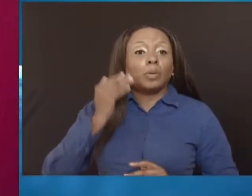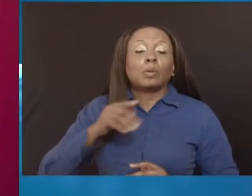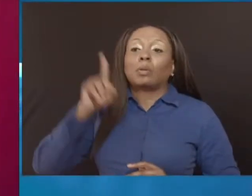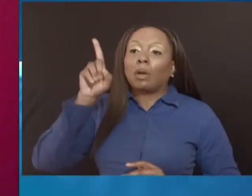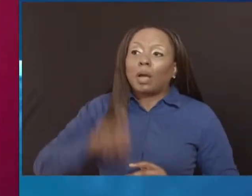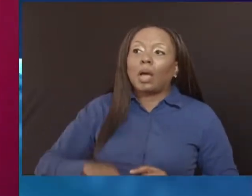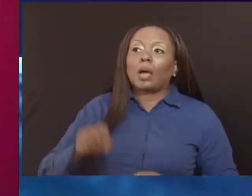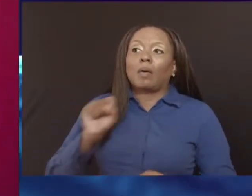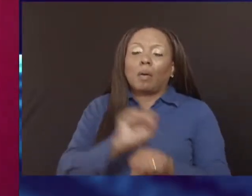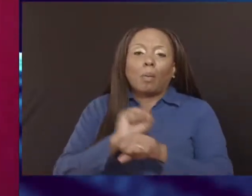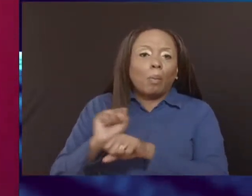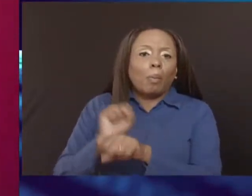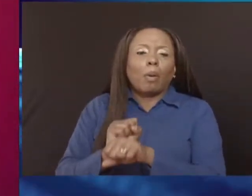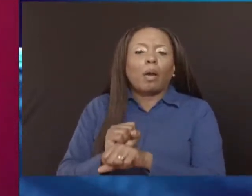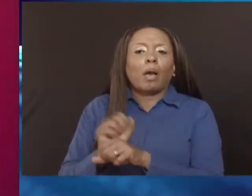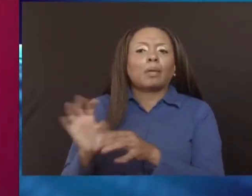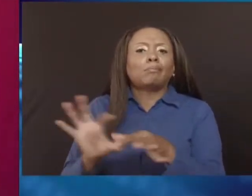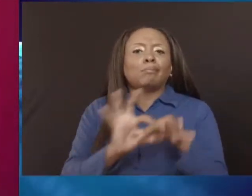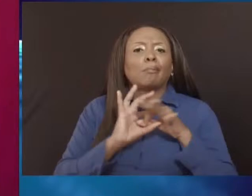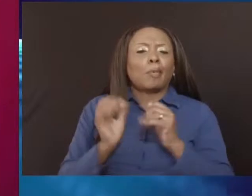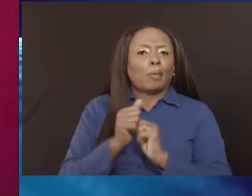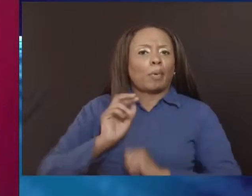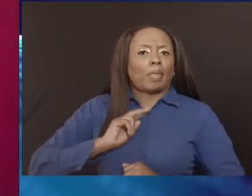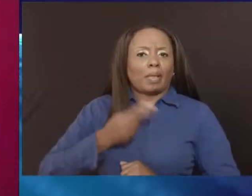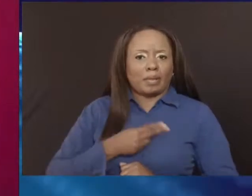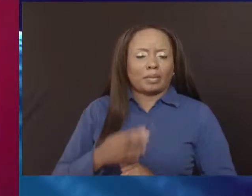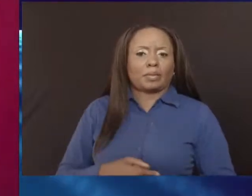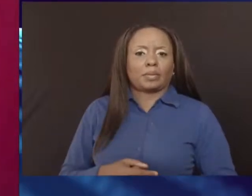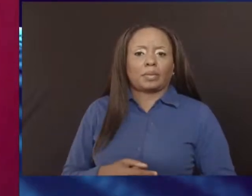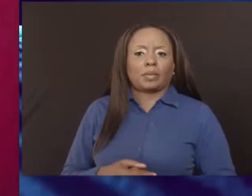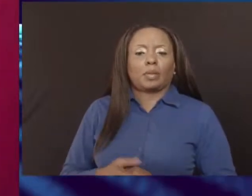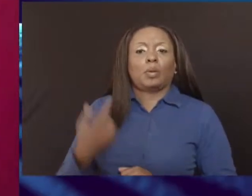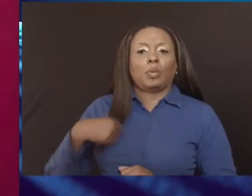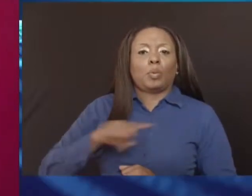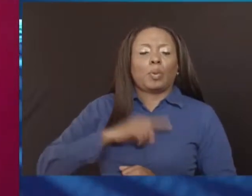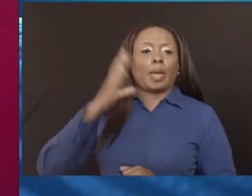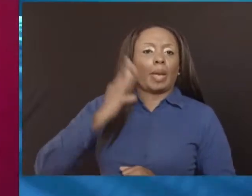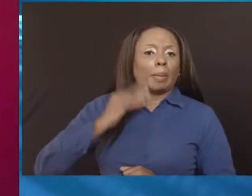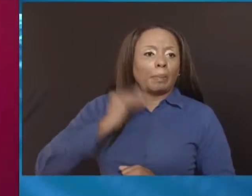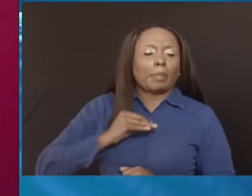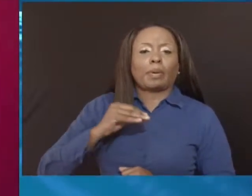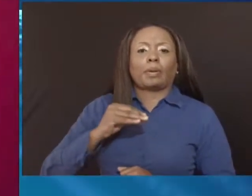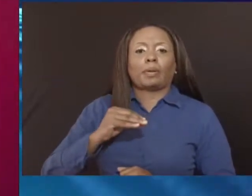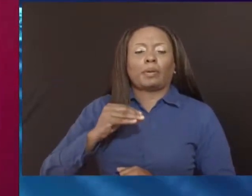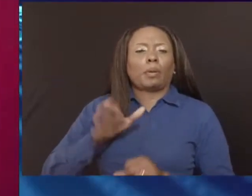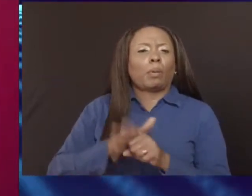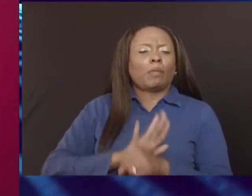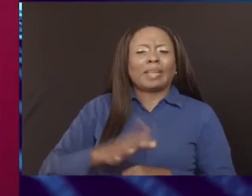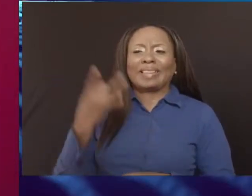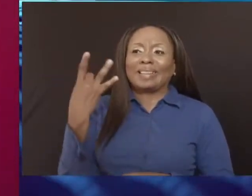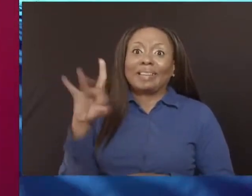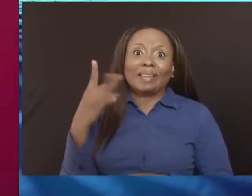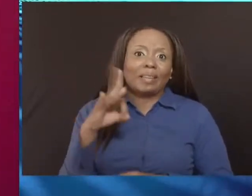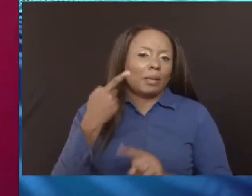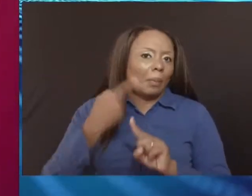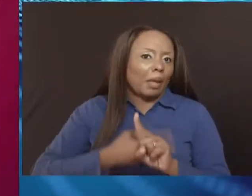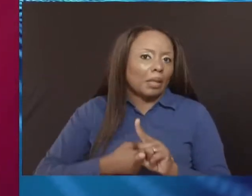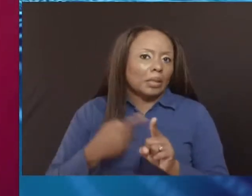dealing with. This is 18 months into the pandemic. We're in the third wave.